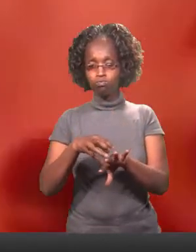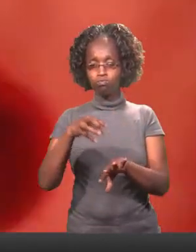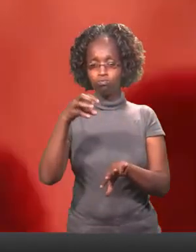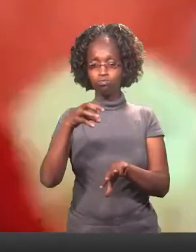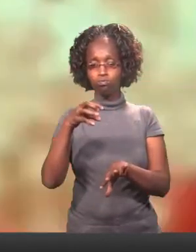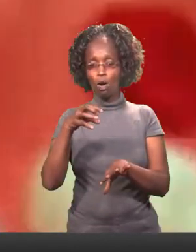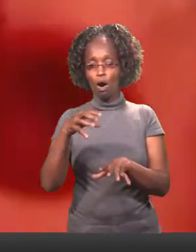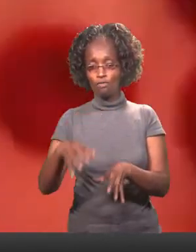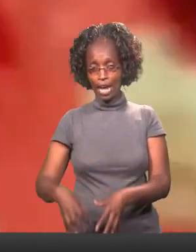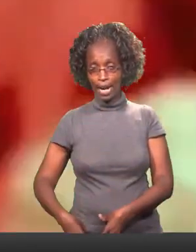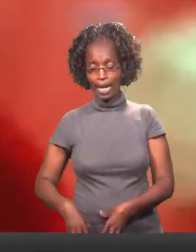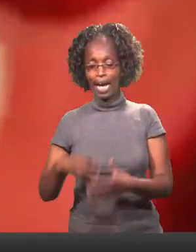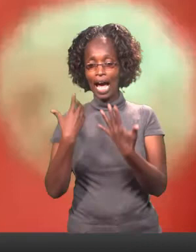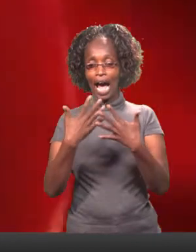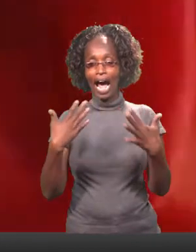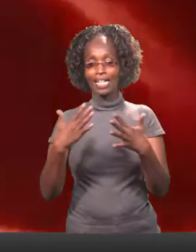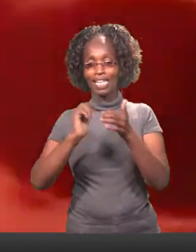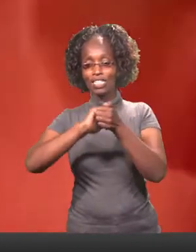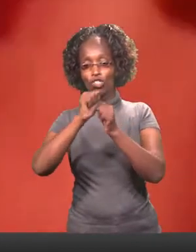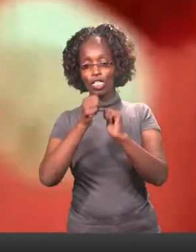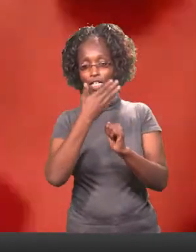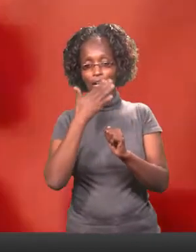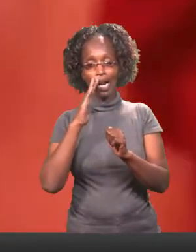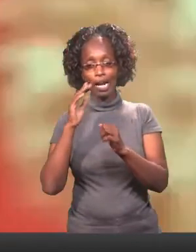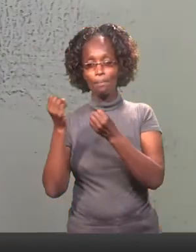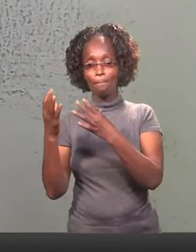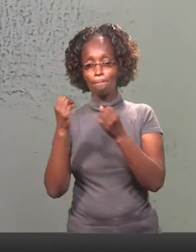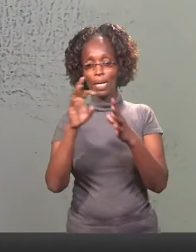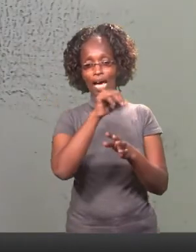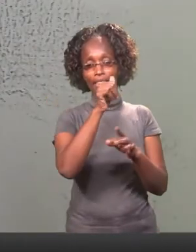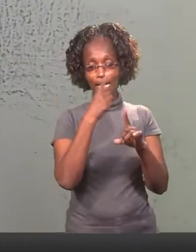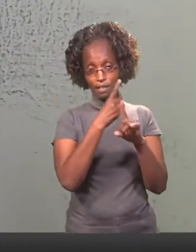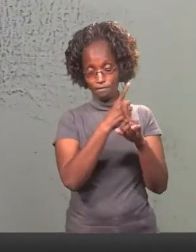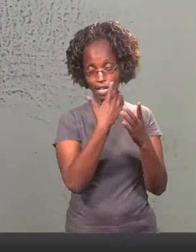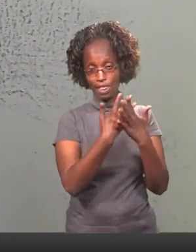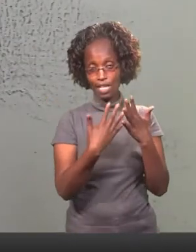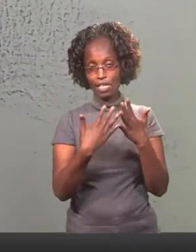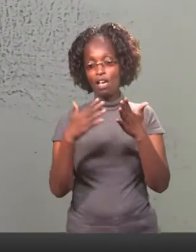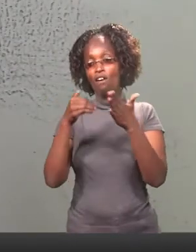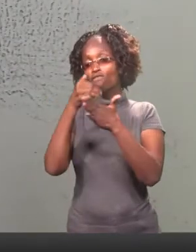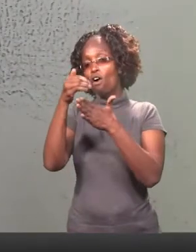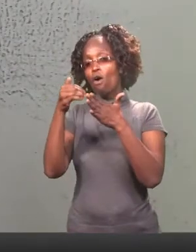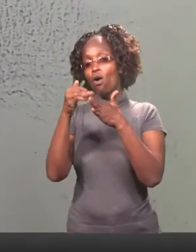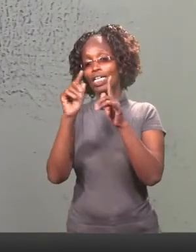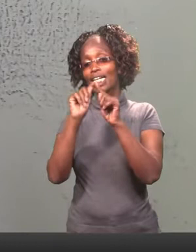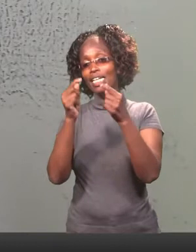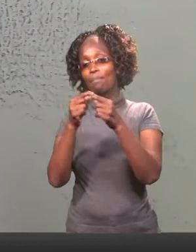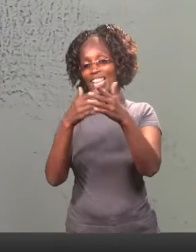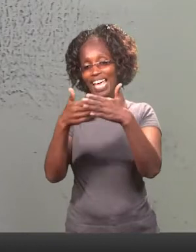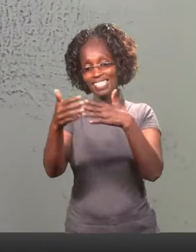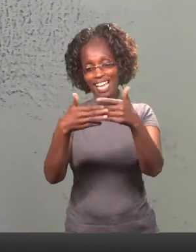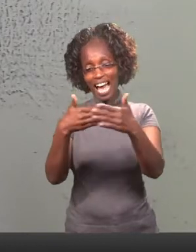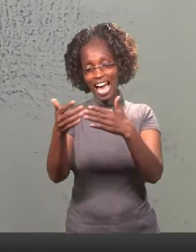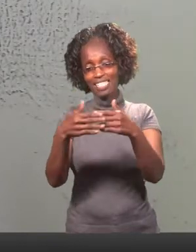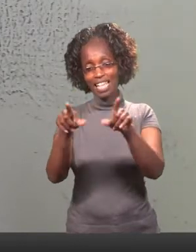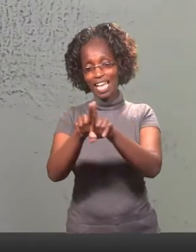kwa miguu na mikono kugeuka rangi na kuwa nyeupe na nyinginezo. For all types of anemia, the signs and the symptoms